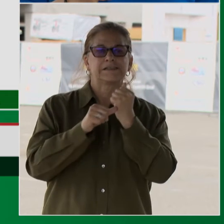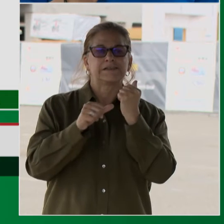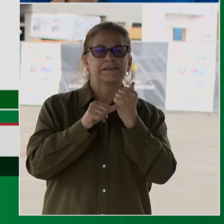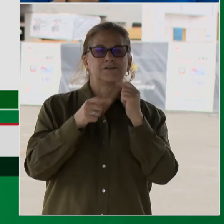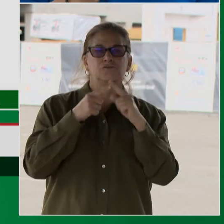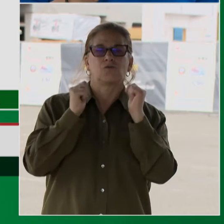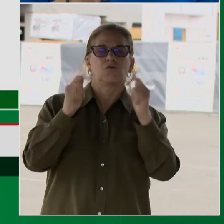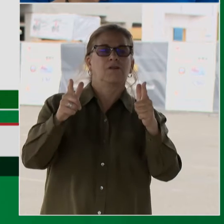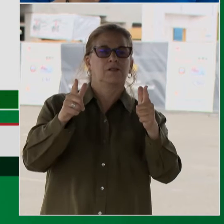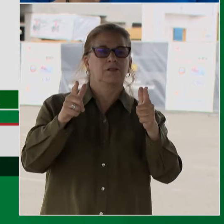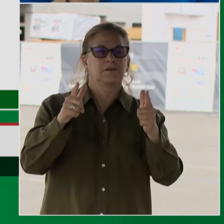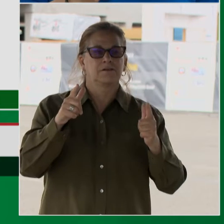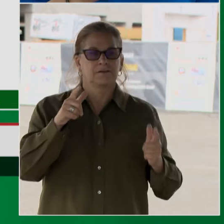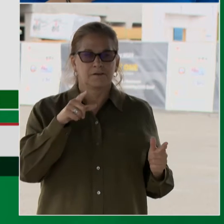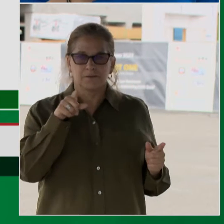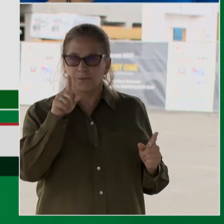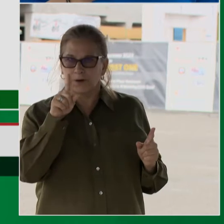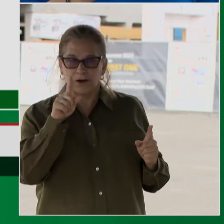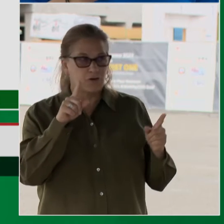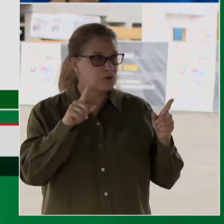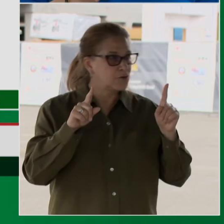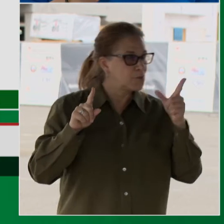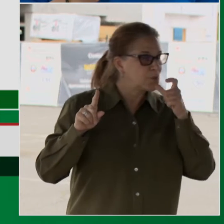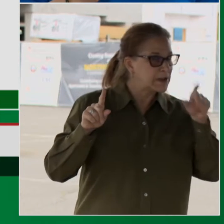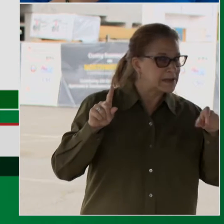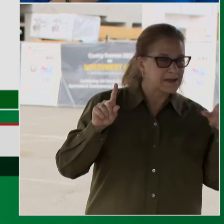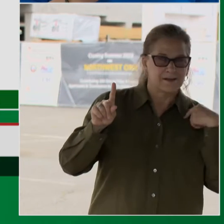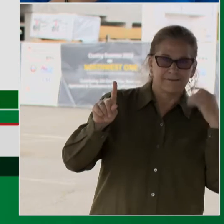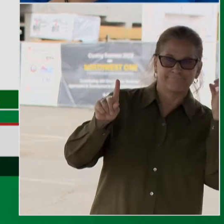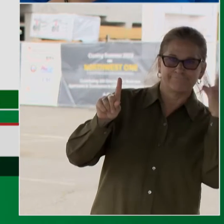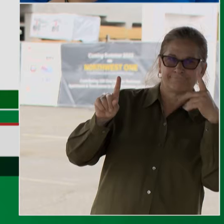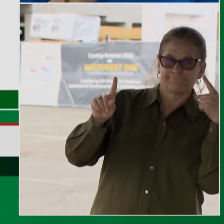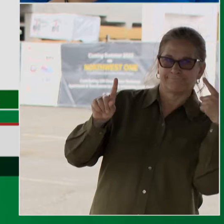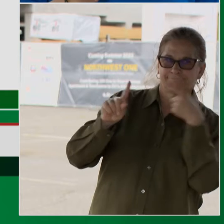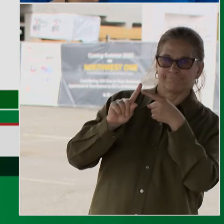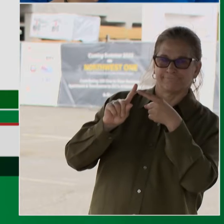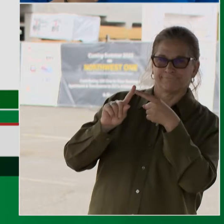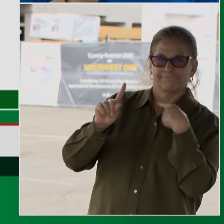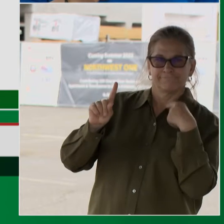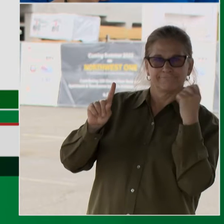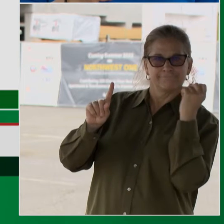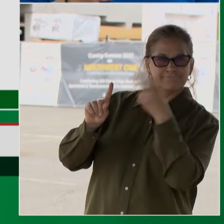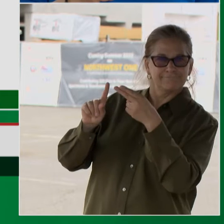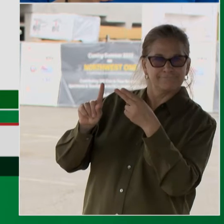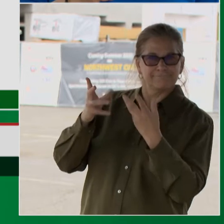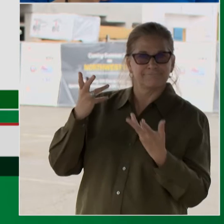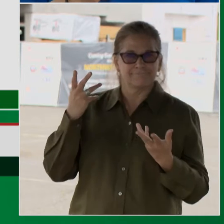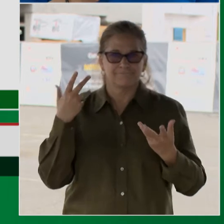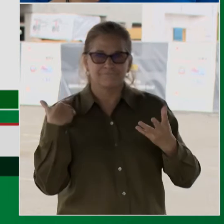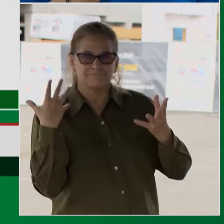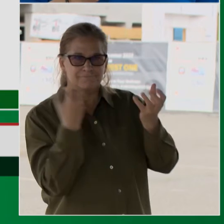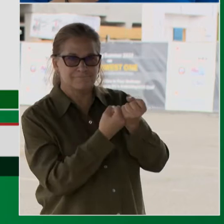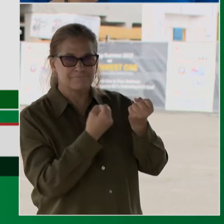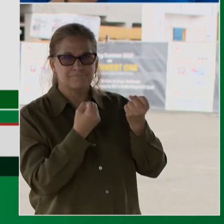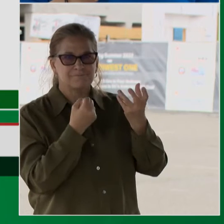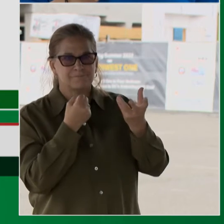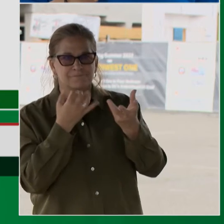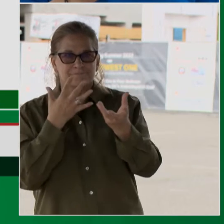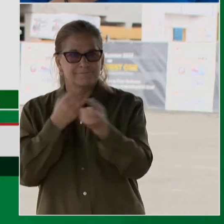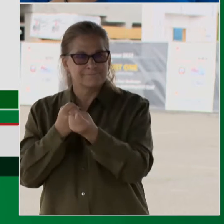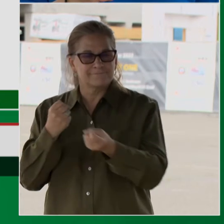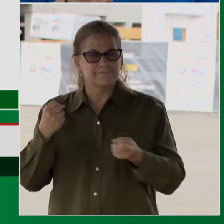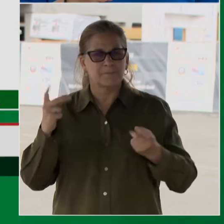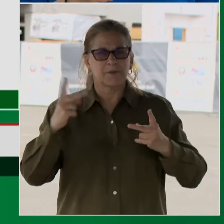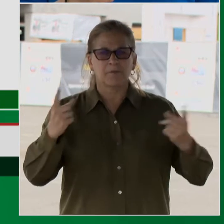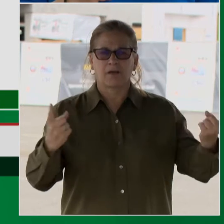type of training and technical assistance, an online resource where they can comb through the types of help they need, but then also go to